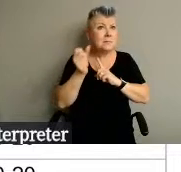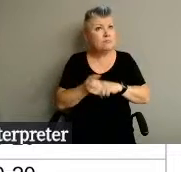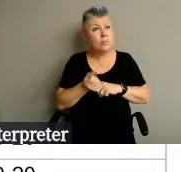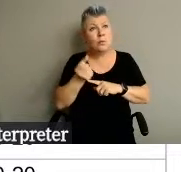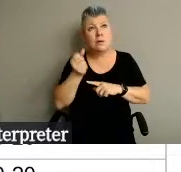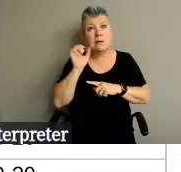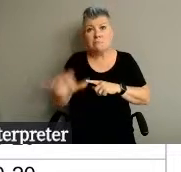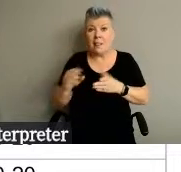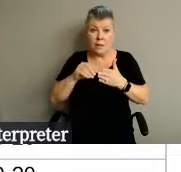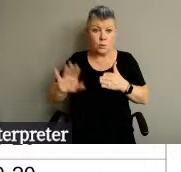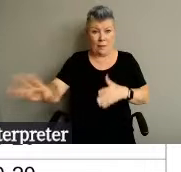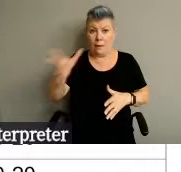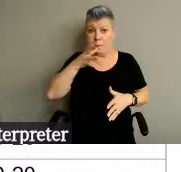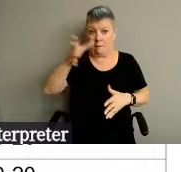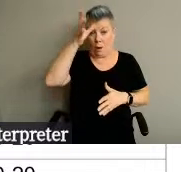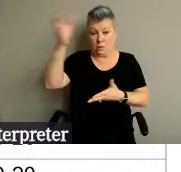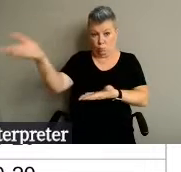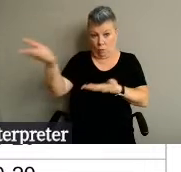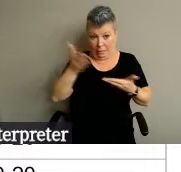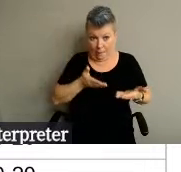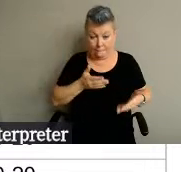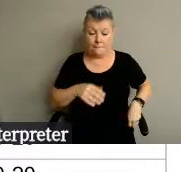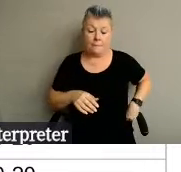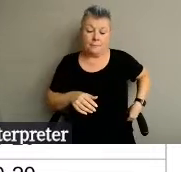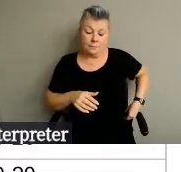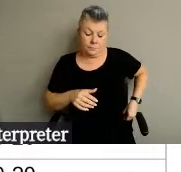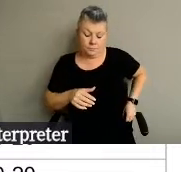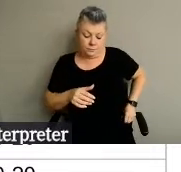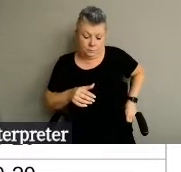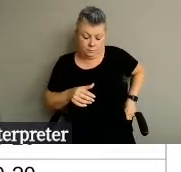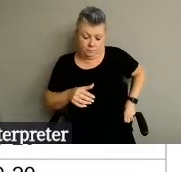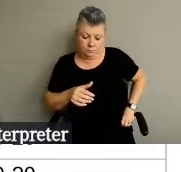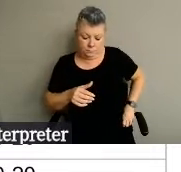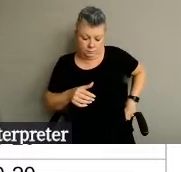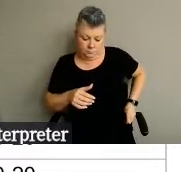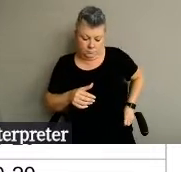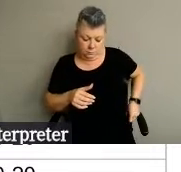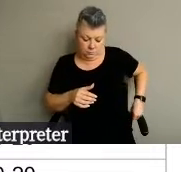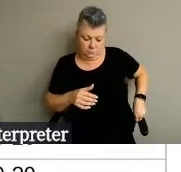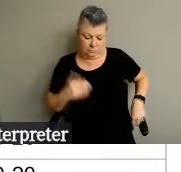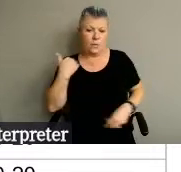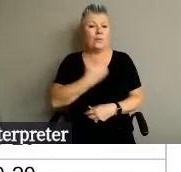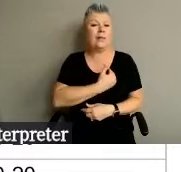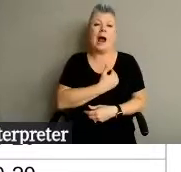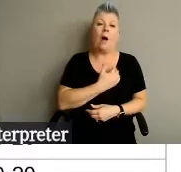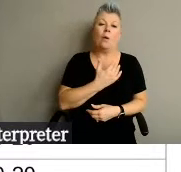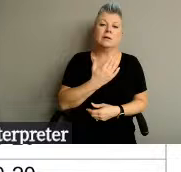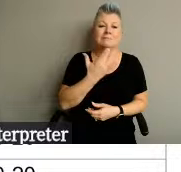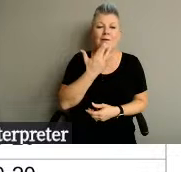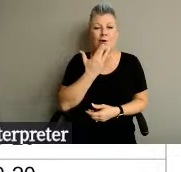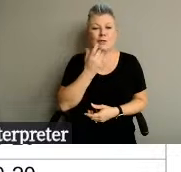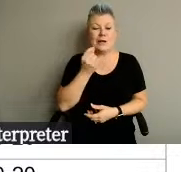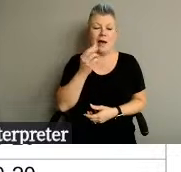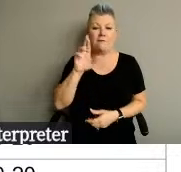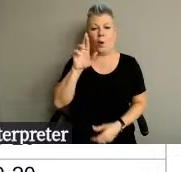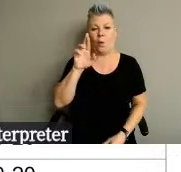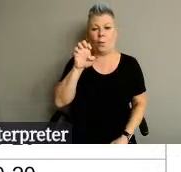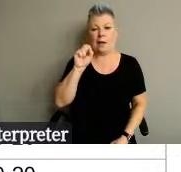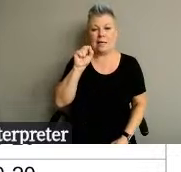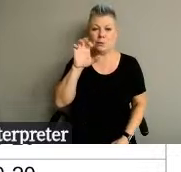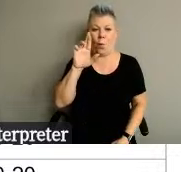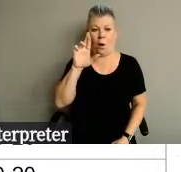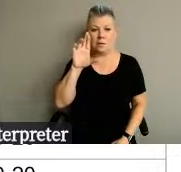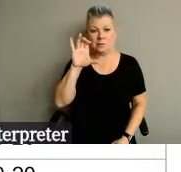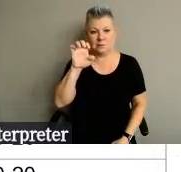bring them up for a session if they aren't enrolled in there, and so they are our version of a resource. So